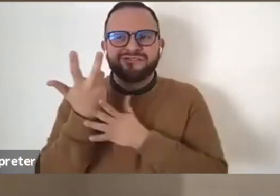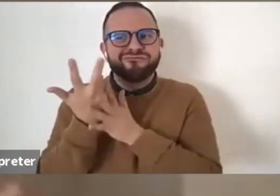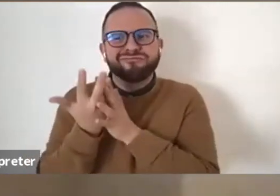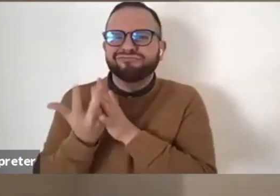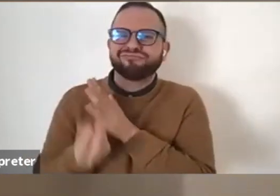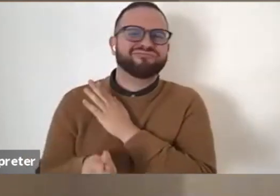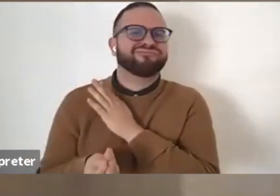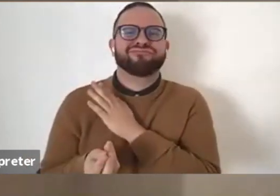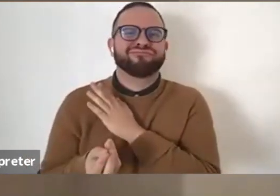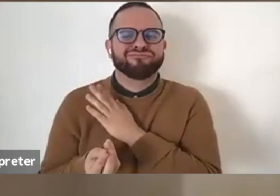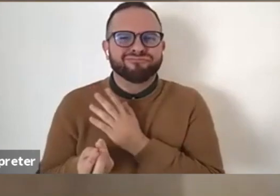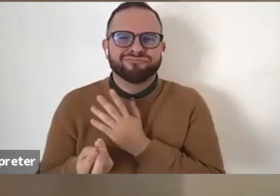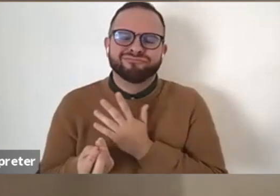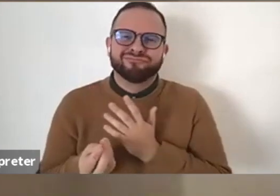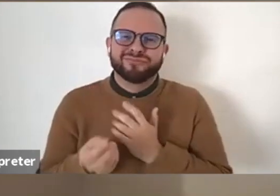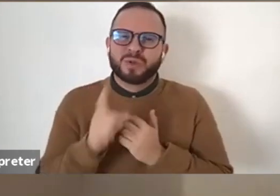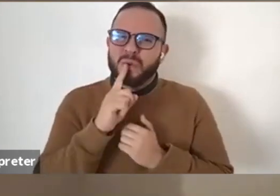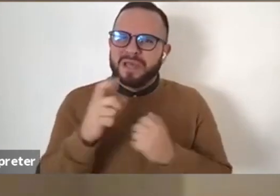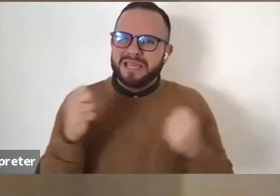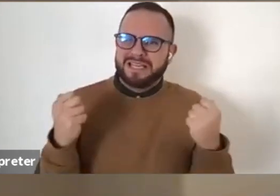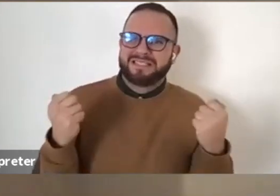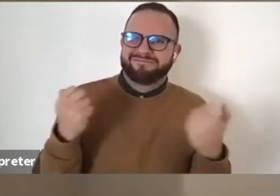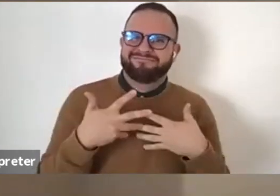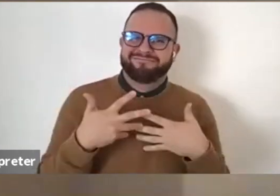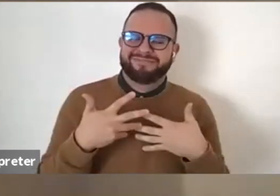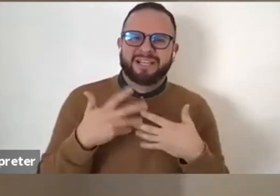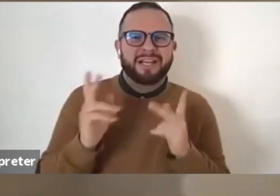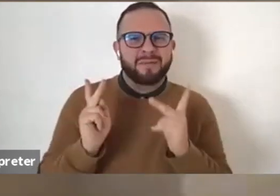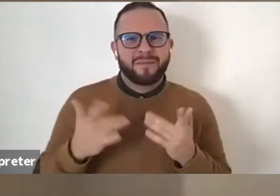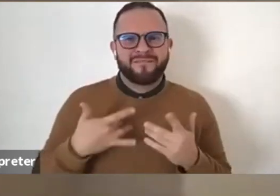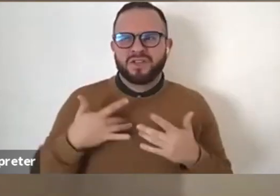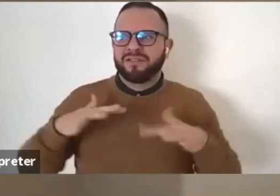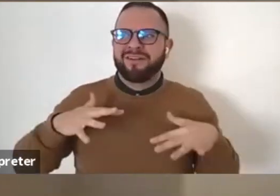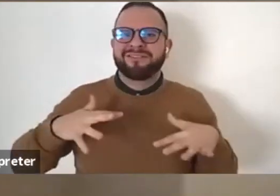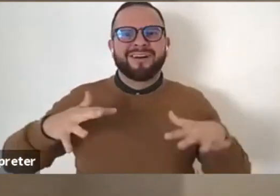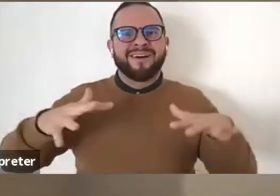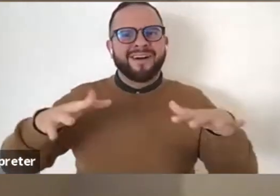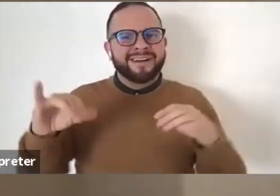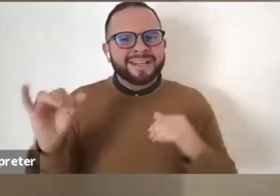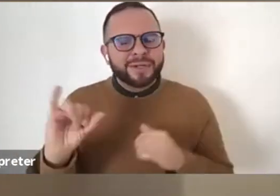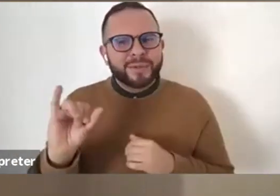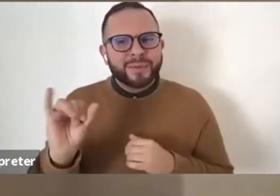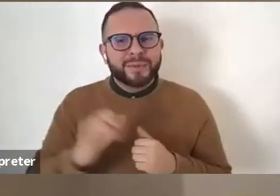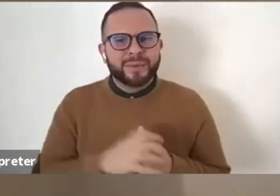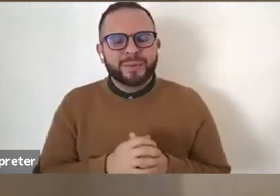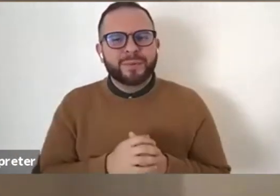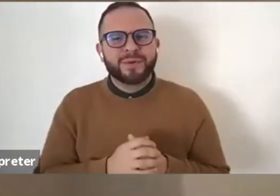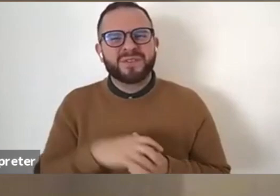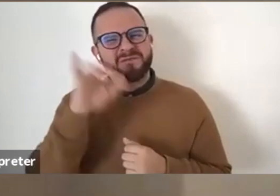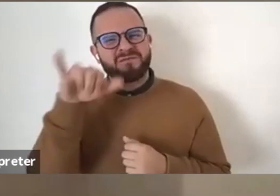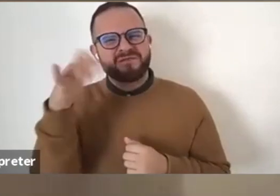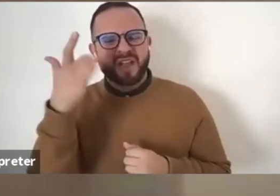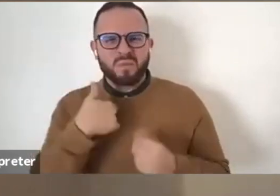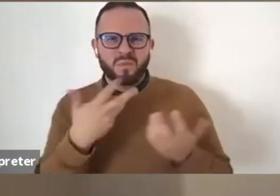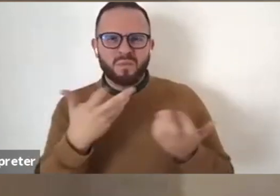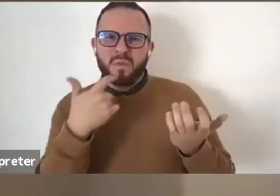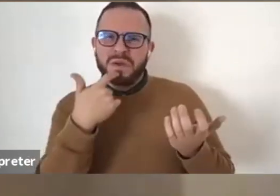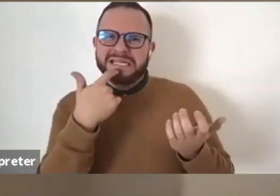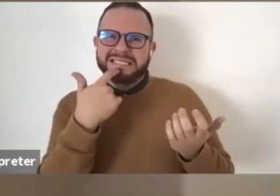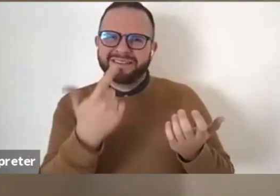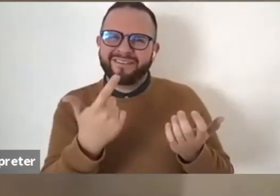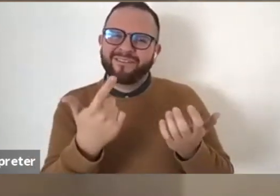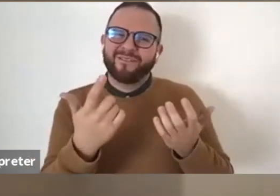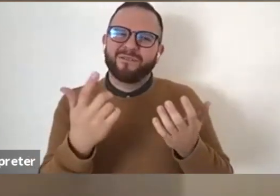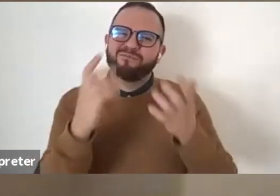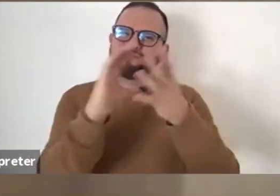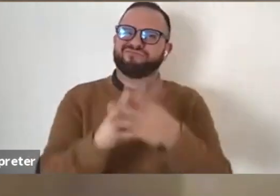threat, and people are feel anxiety, high anxiety. So that's why we want to tell a story about that. And